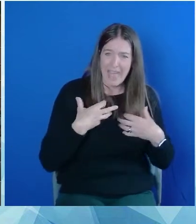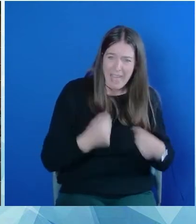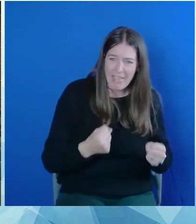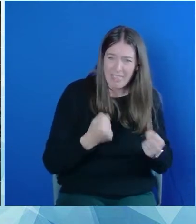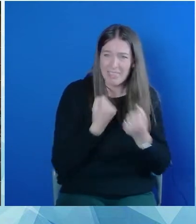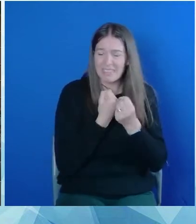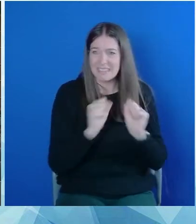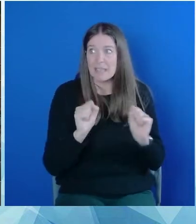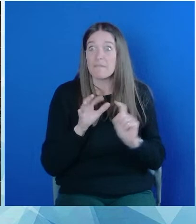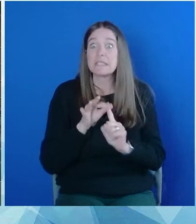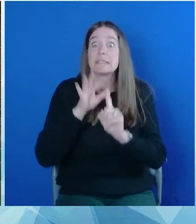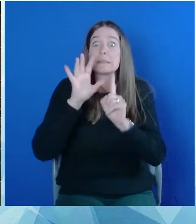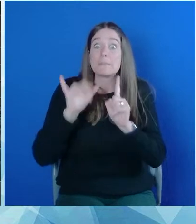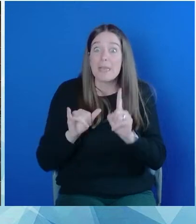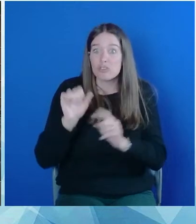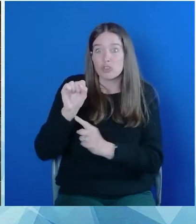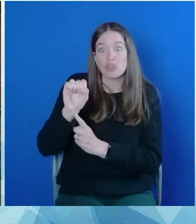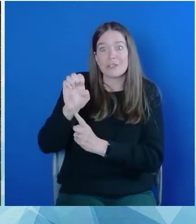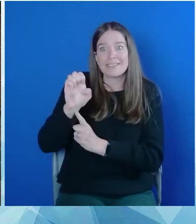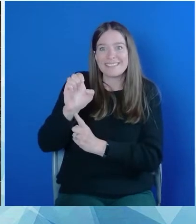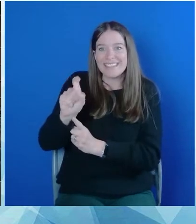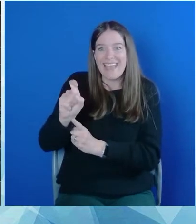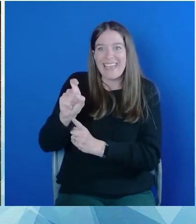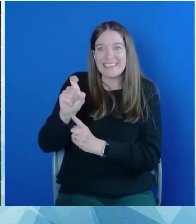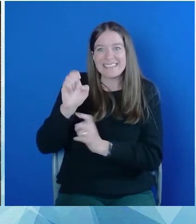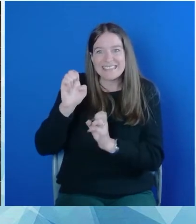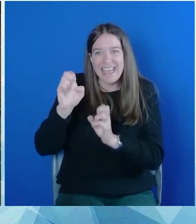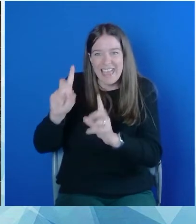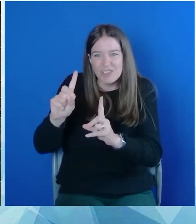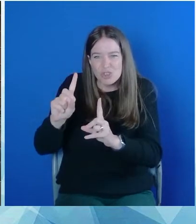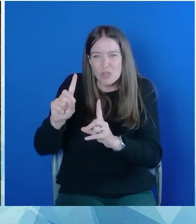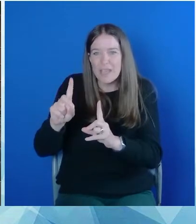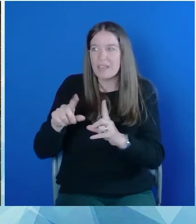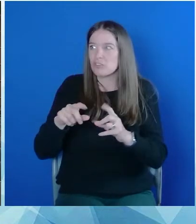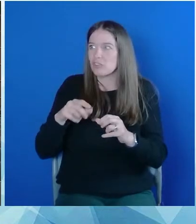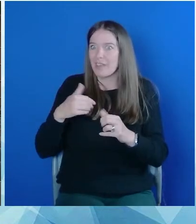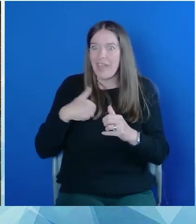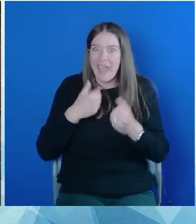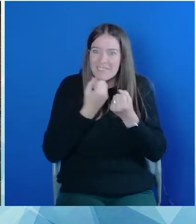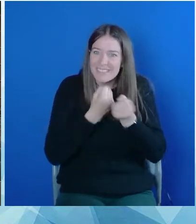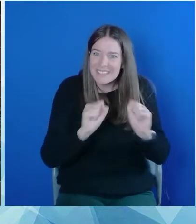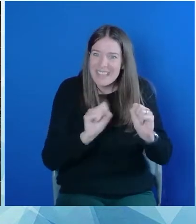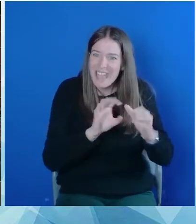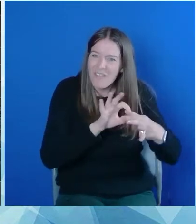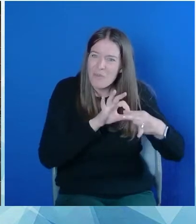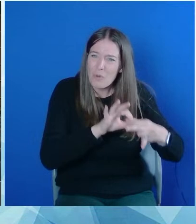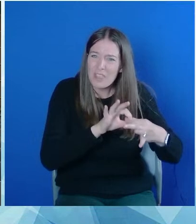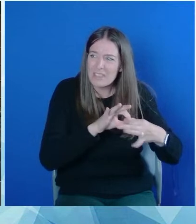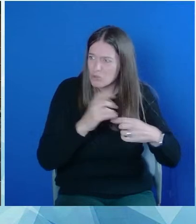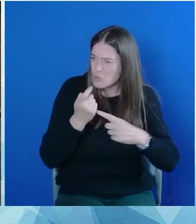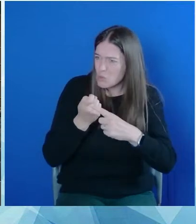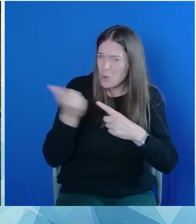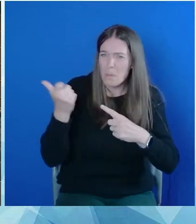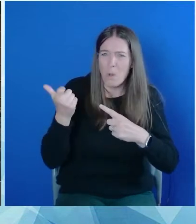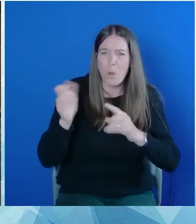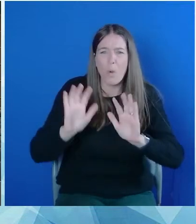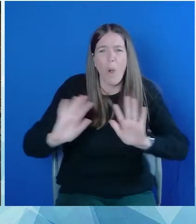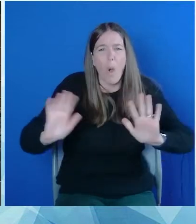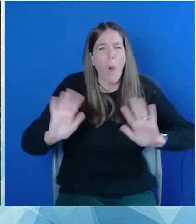and even more importantly, safety related to relationships. Please do not remove that piece of education.